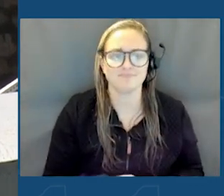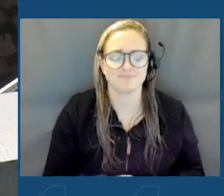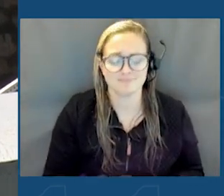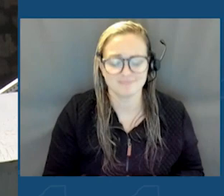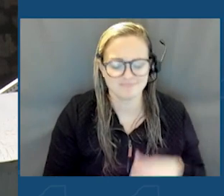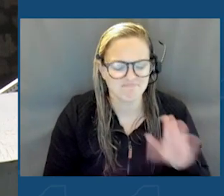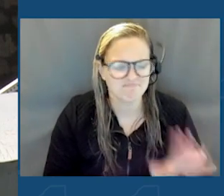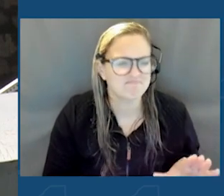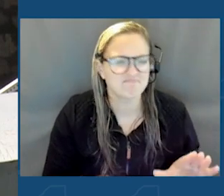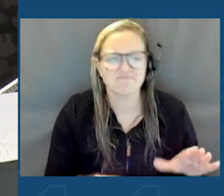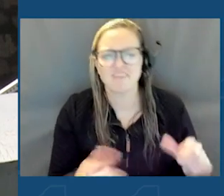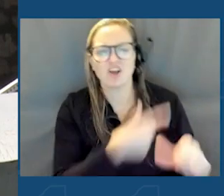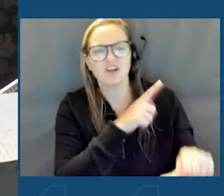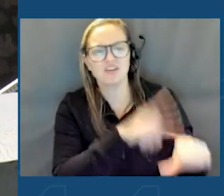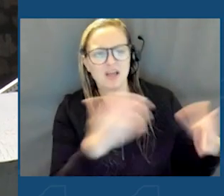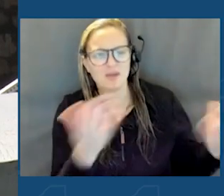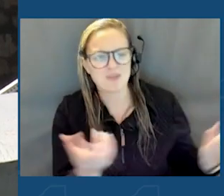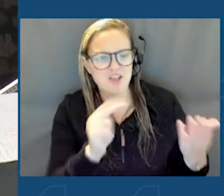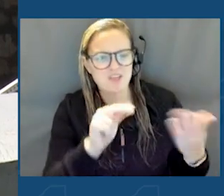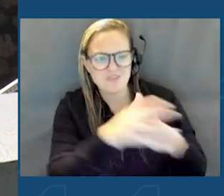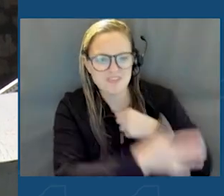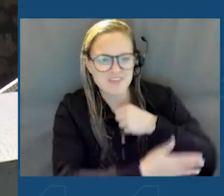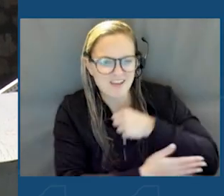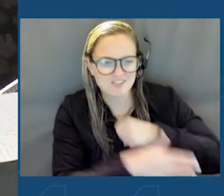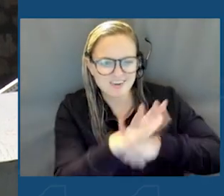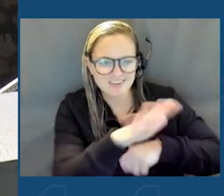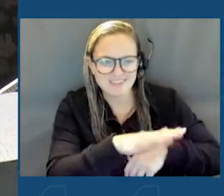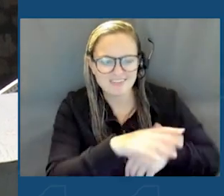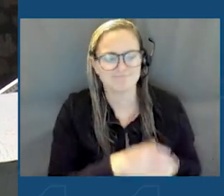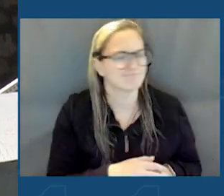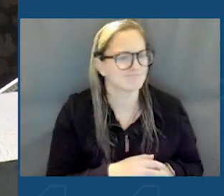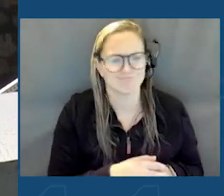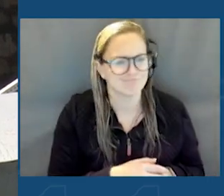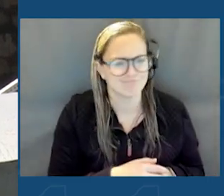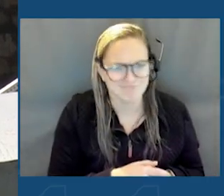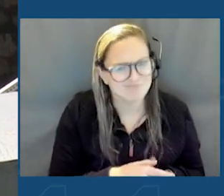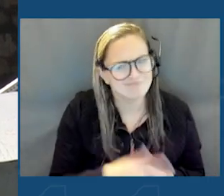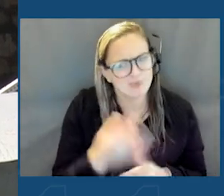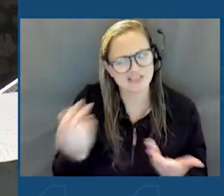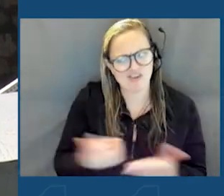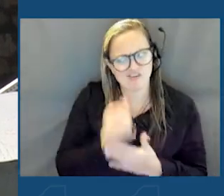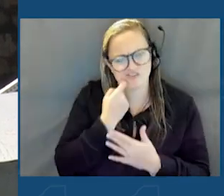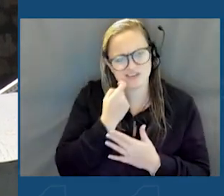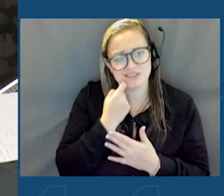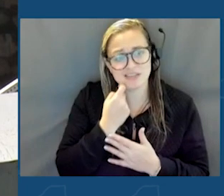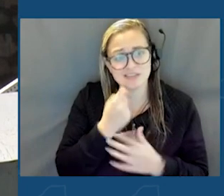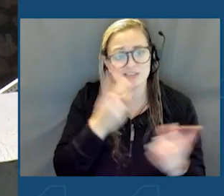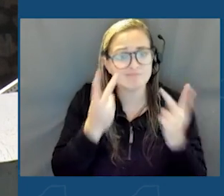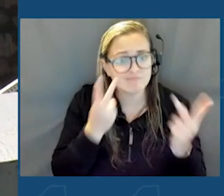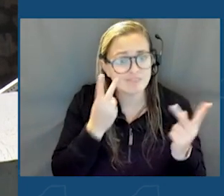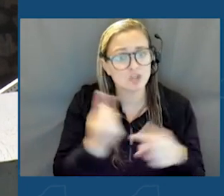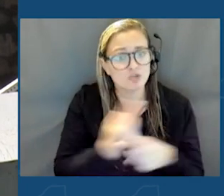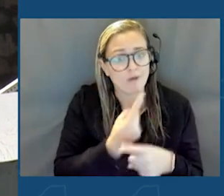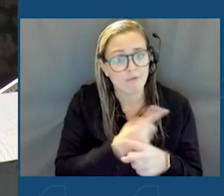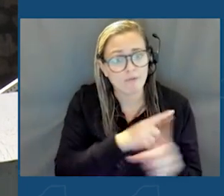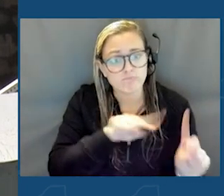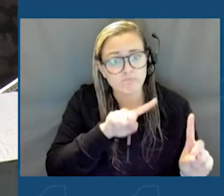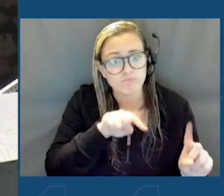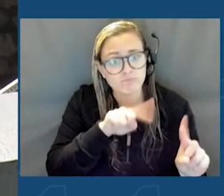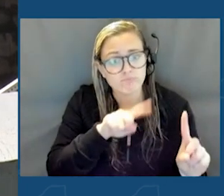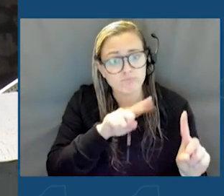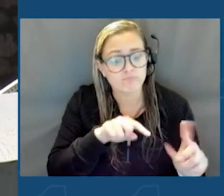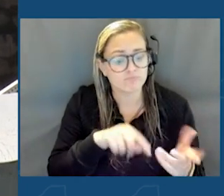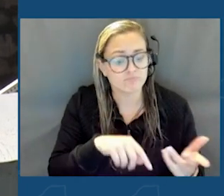Country. She was here just a few months ago. She visits us regularly, and she makes no secret of her